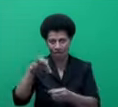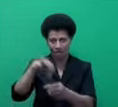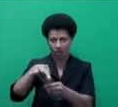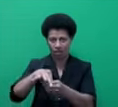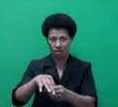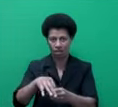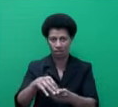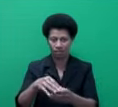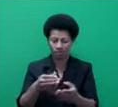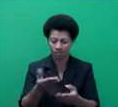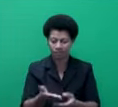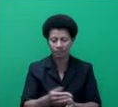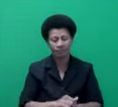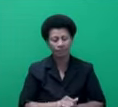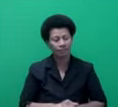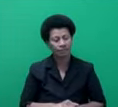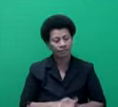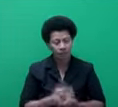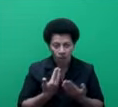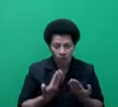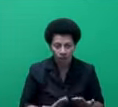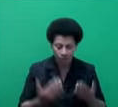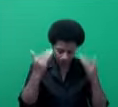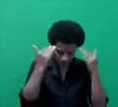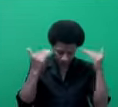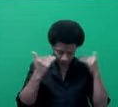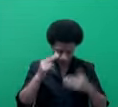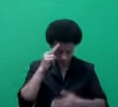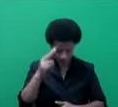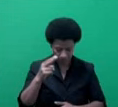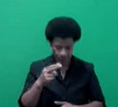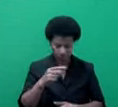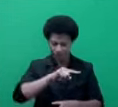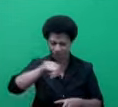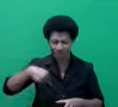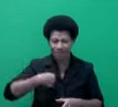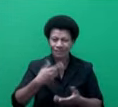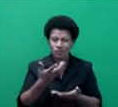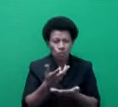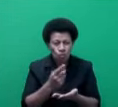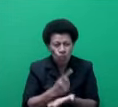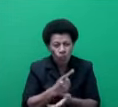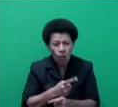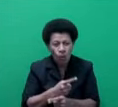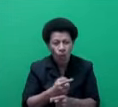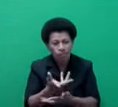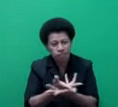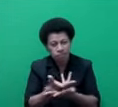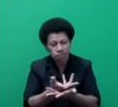Honourable Speaker, sir, we keep talking about they somehow seem